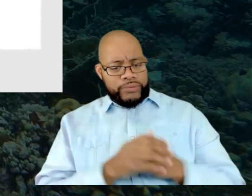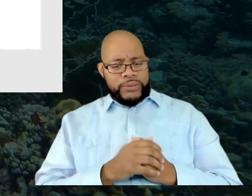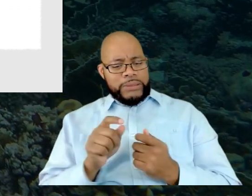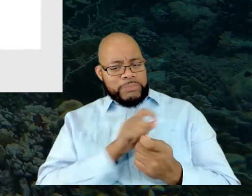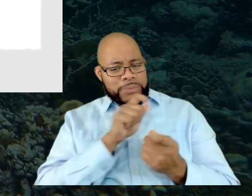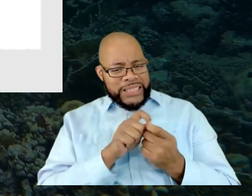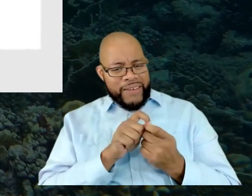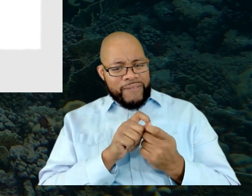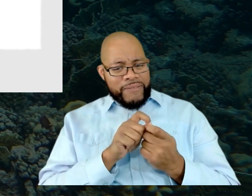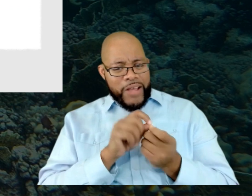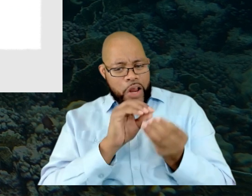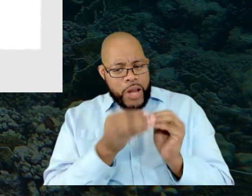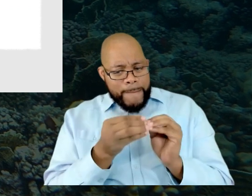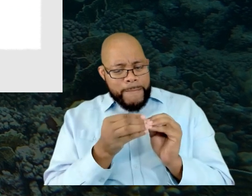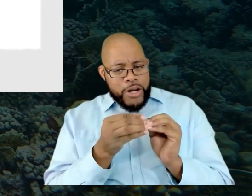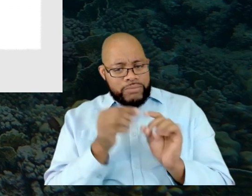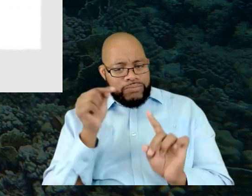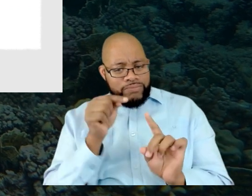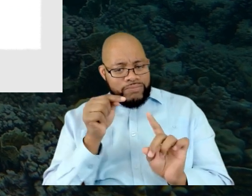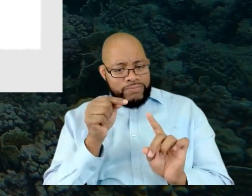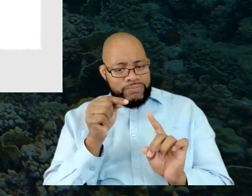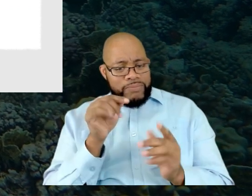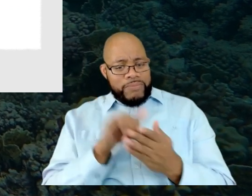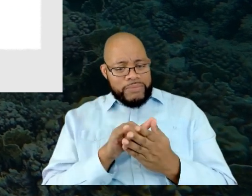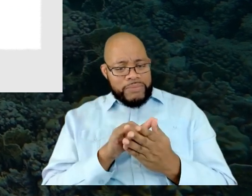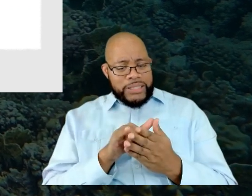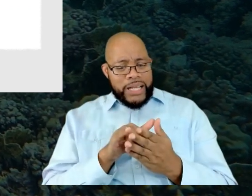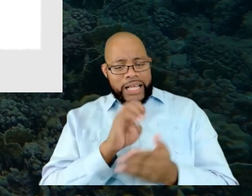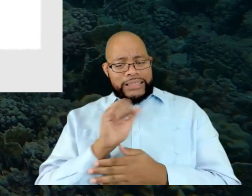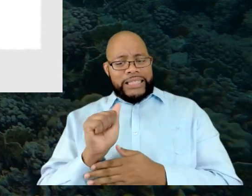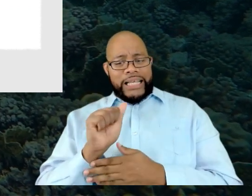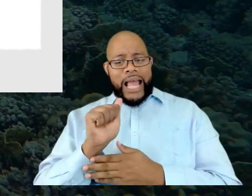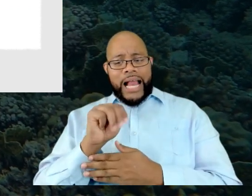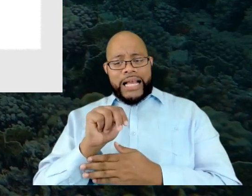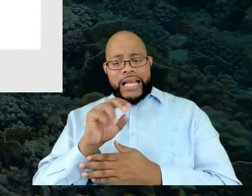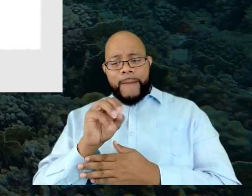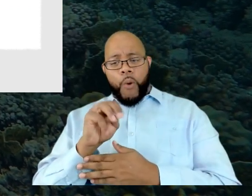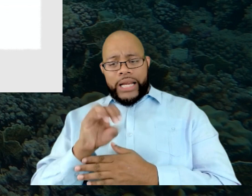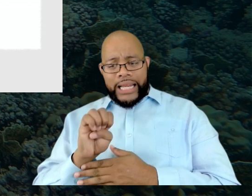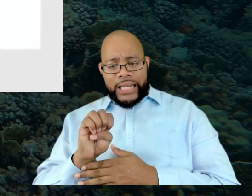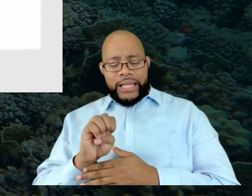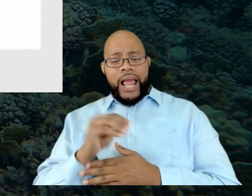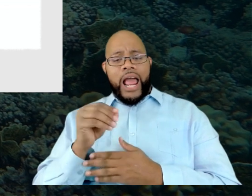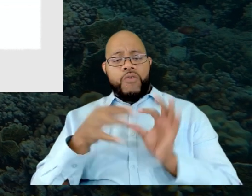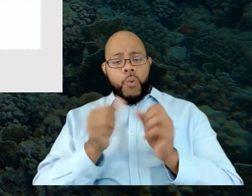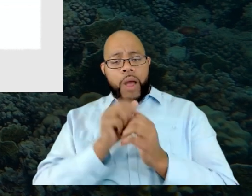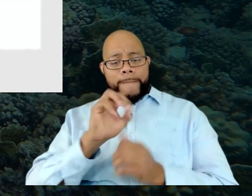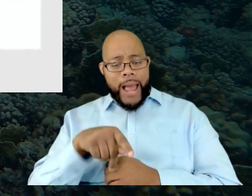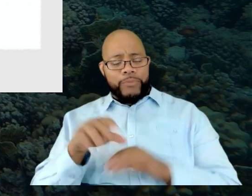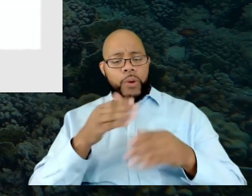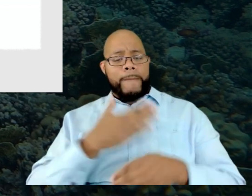particular number on the sea anemone in relation with the map and do